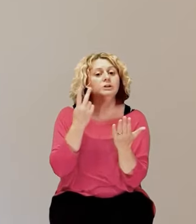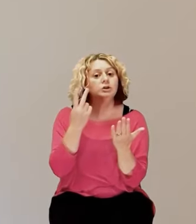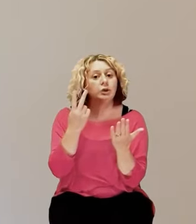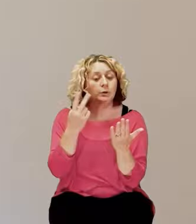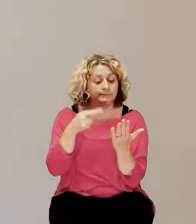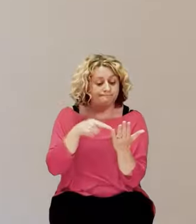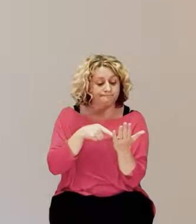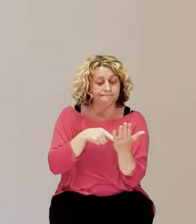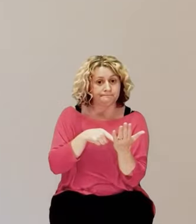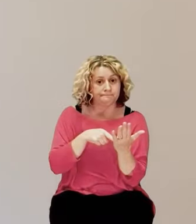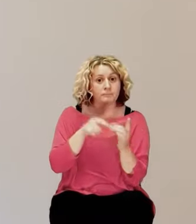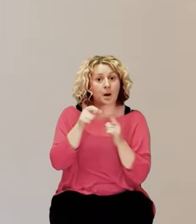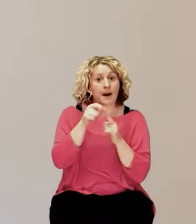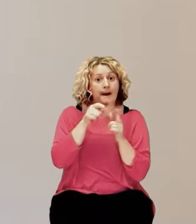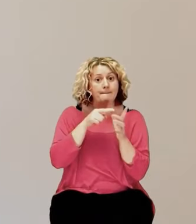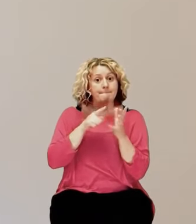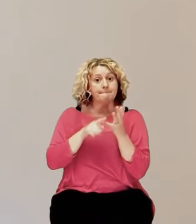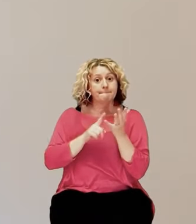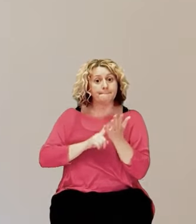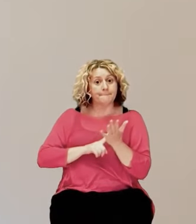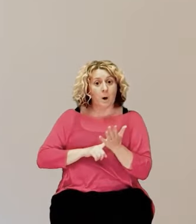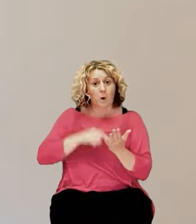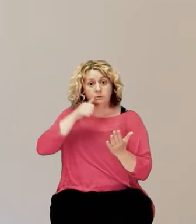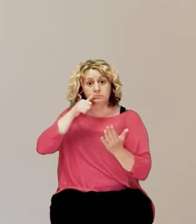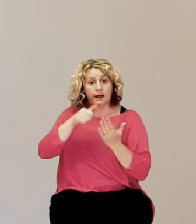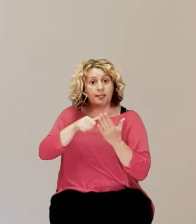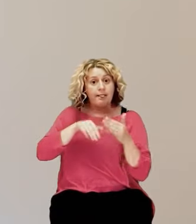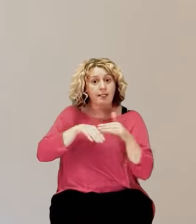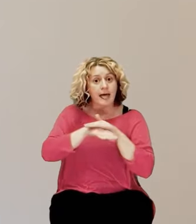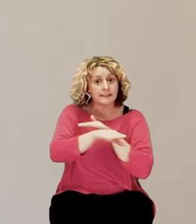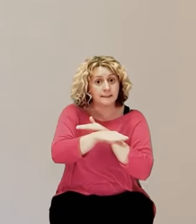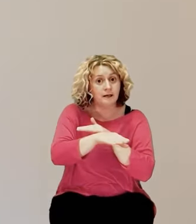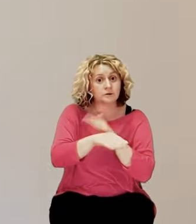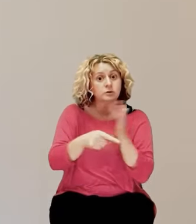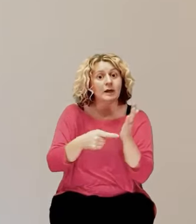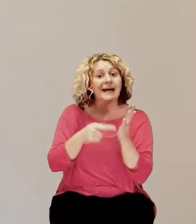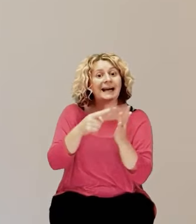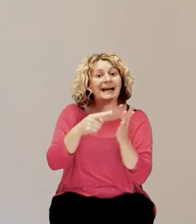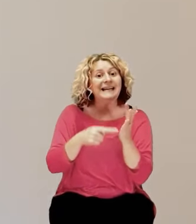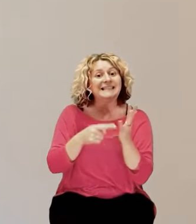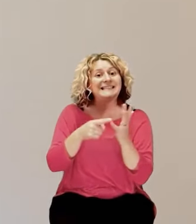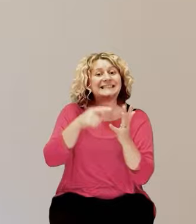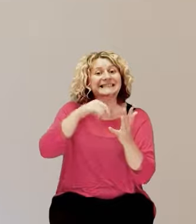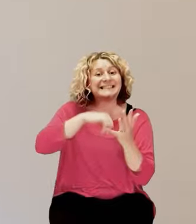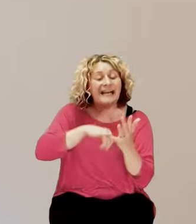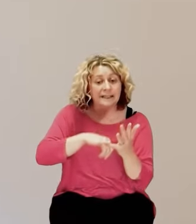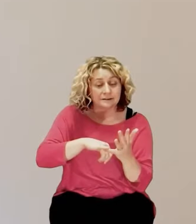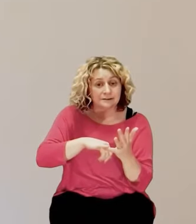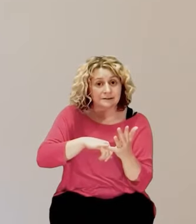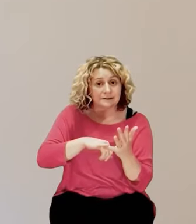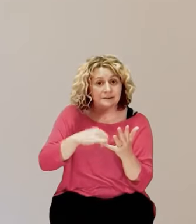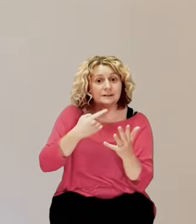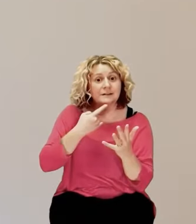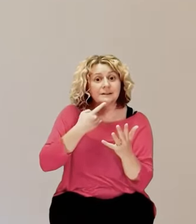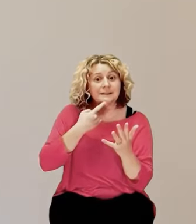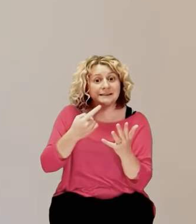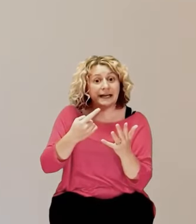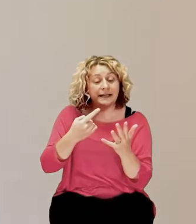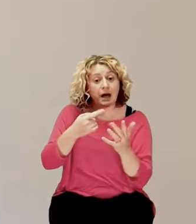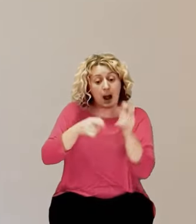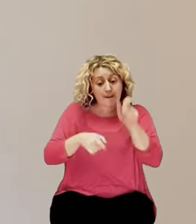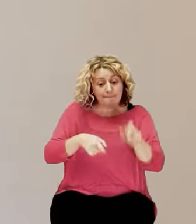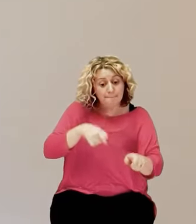in such a way that no one will malign the word of God. People were maligning the word of God because of